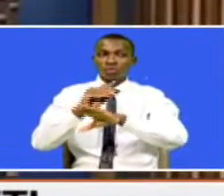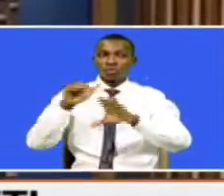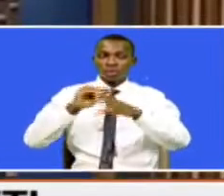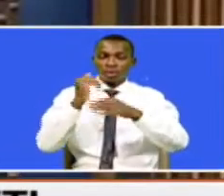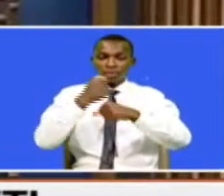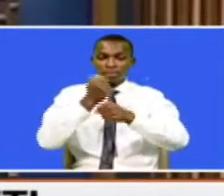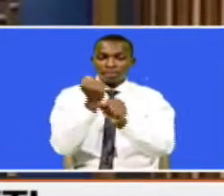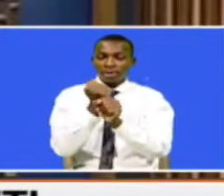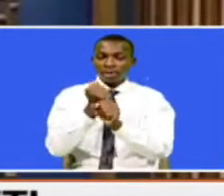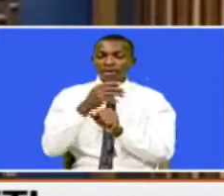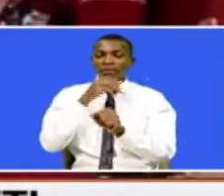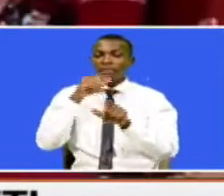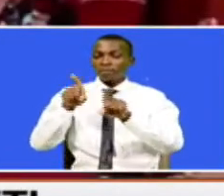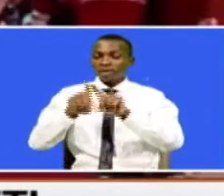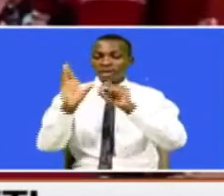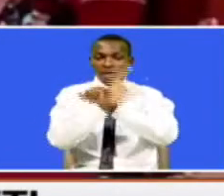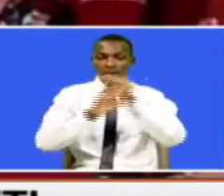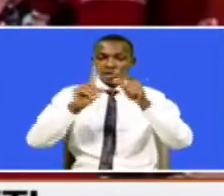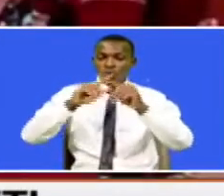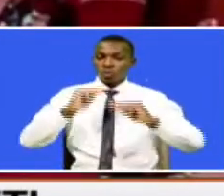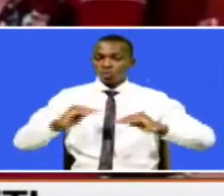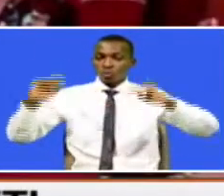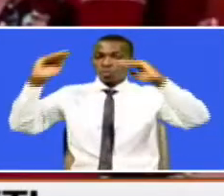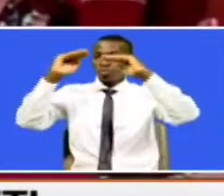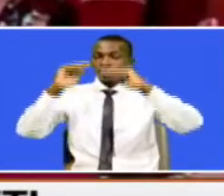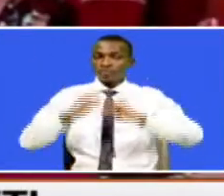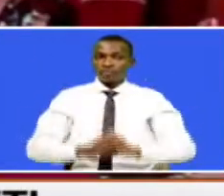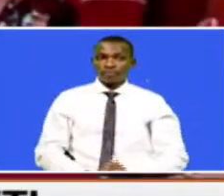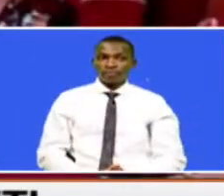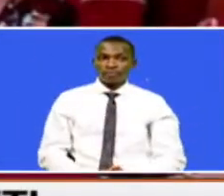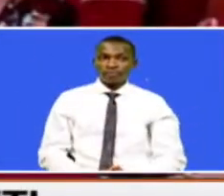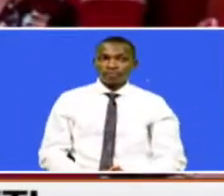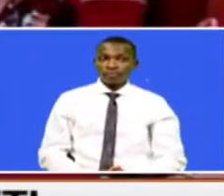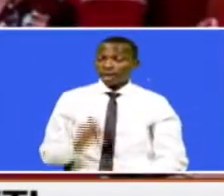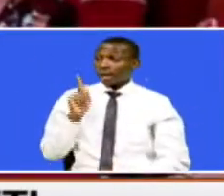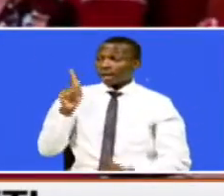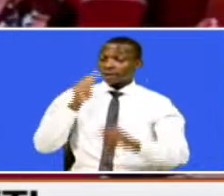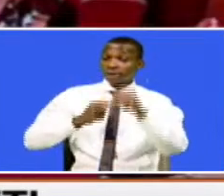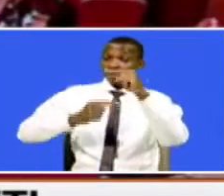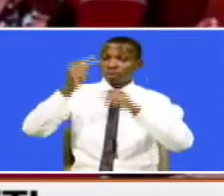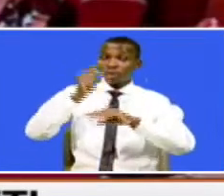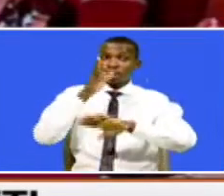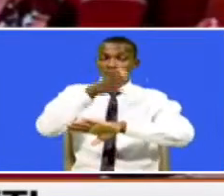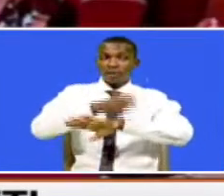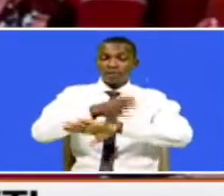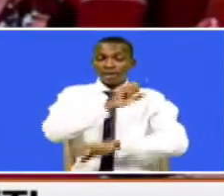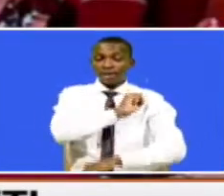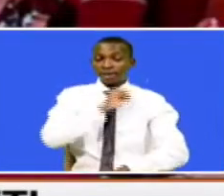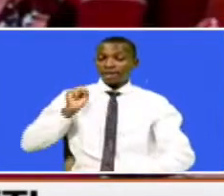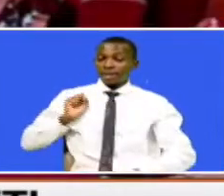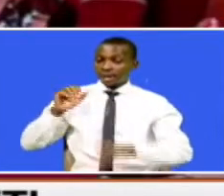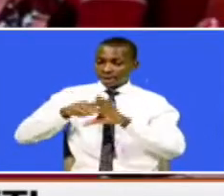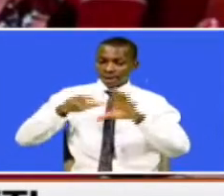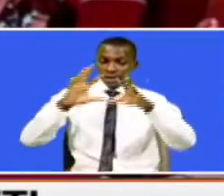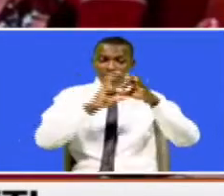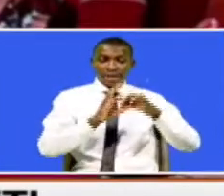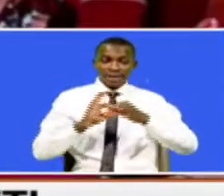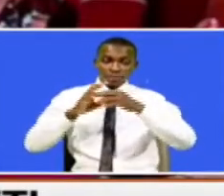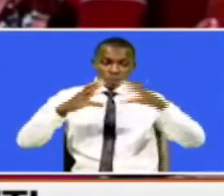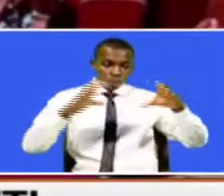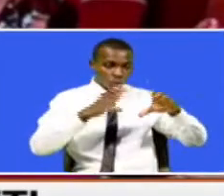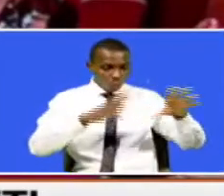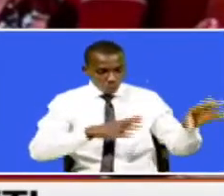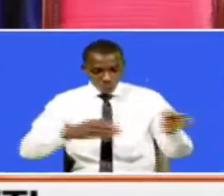country to greater heights. Ushindi wa Kingi ukiwadia dakika chache tu baada ya maseneta wazimio kujiondoa kikaoni